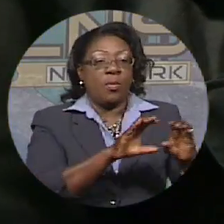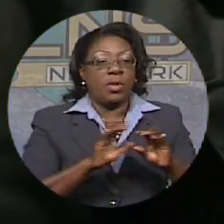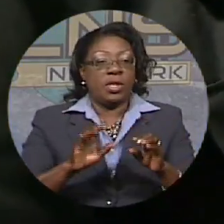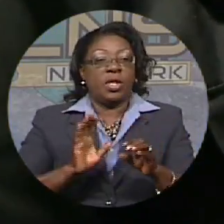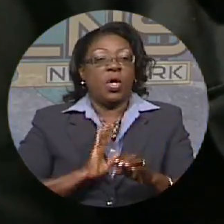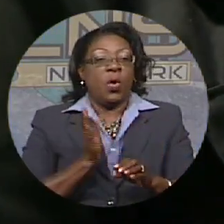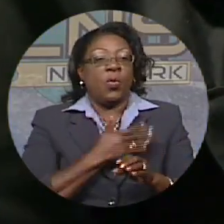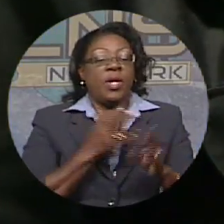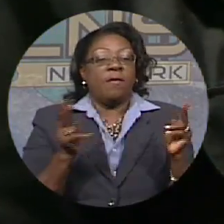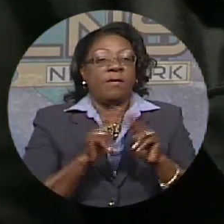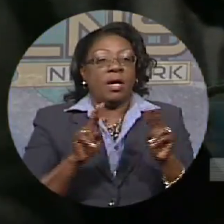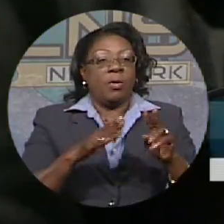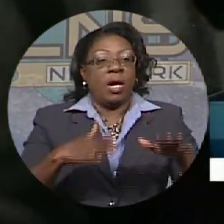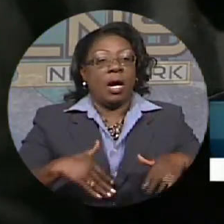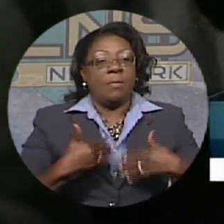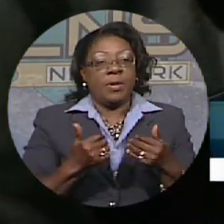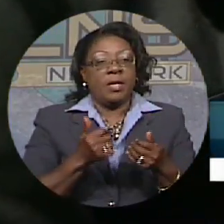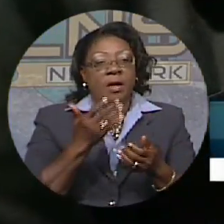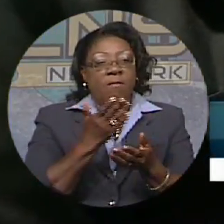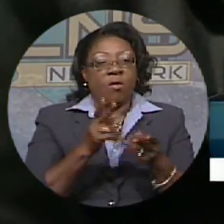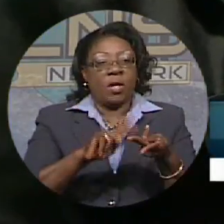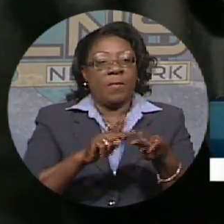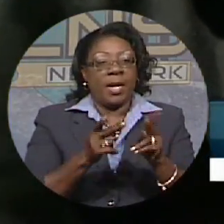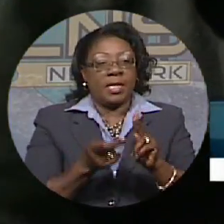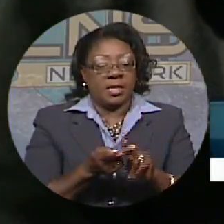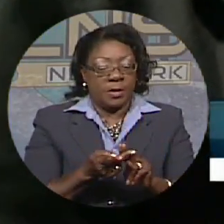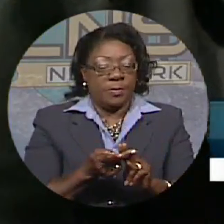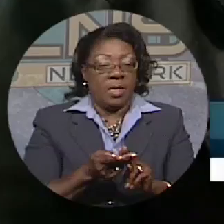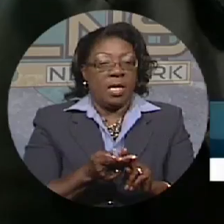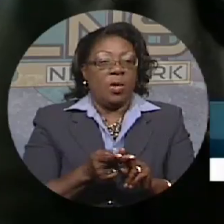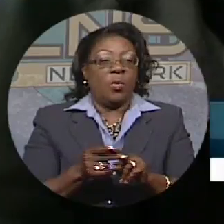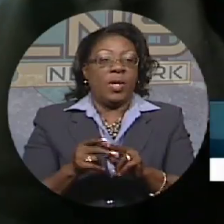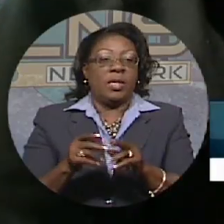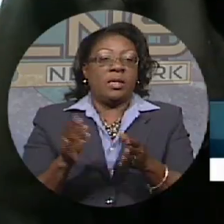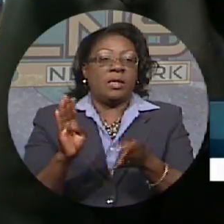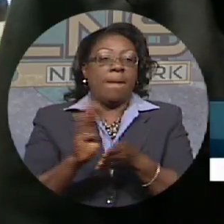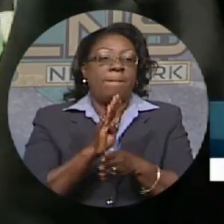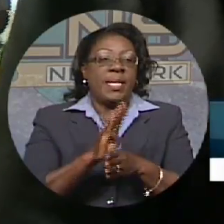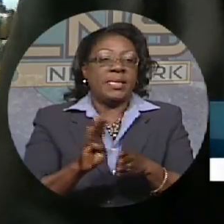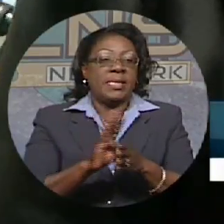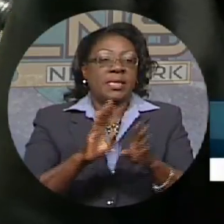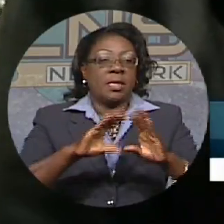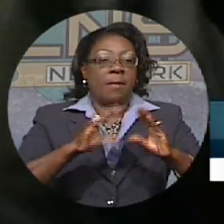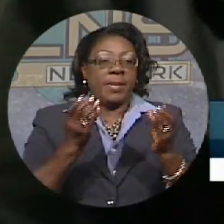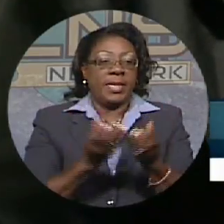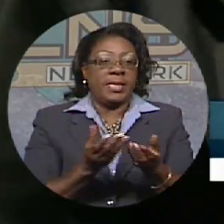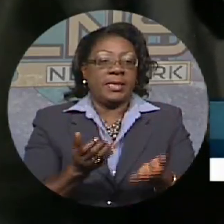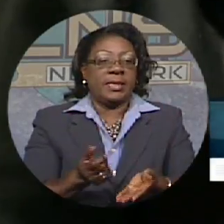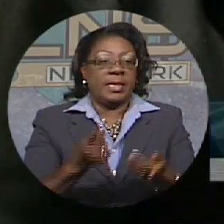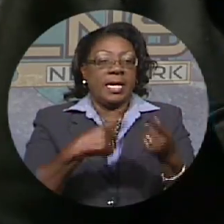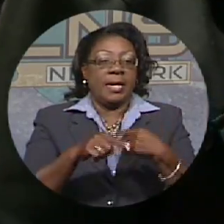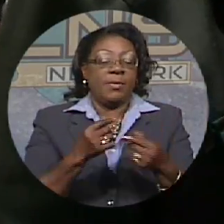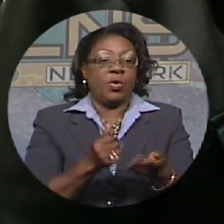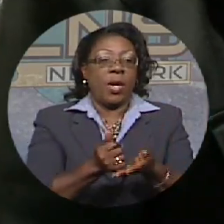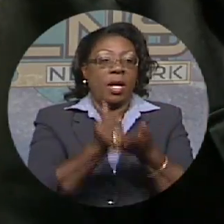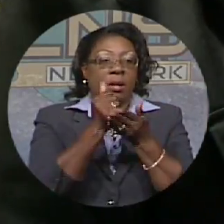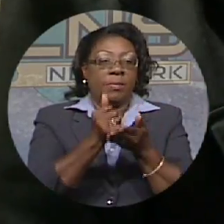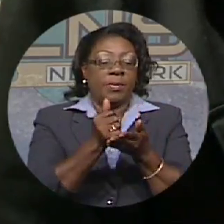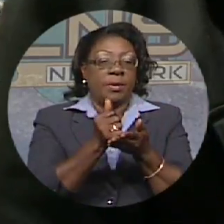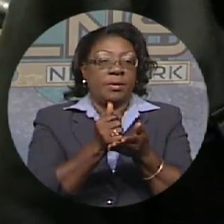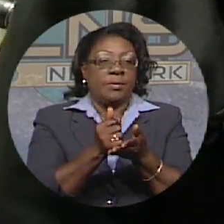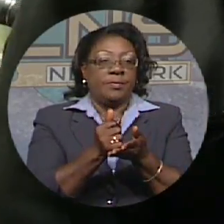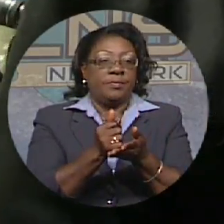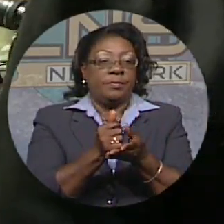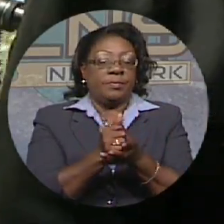the partnership that Caribbean Bottling Company, in particular Sprite, has done with us this year, in that they've consistently sponsored